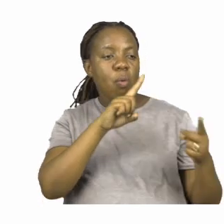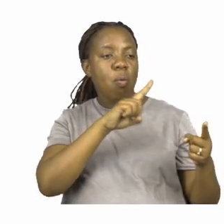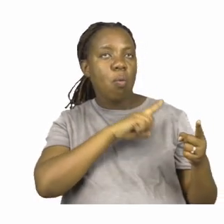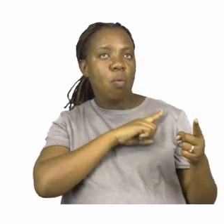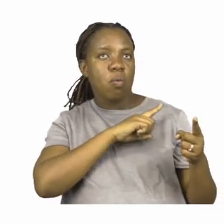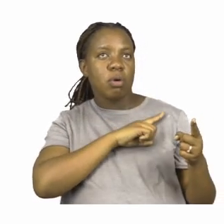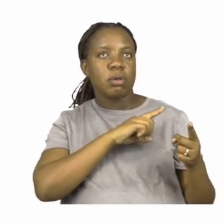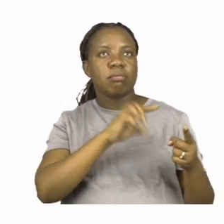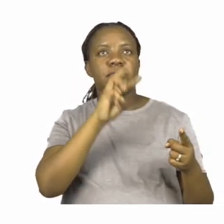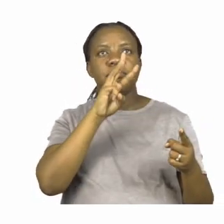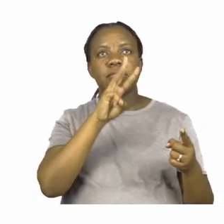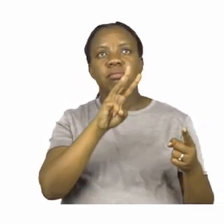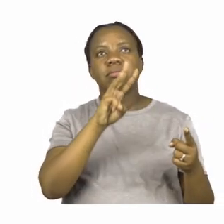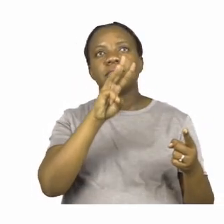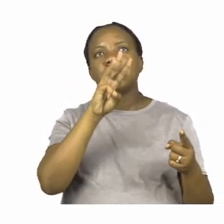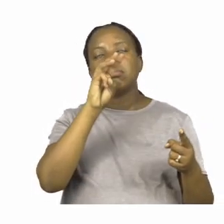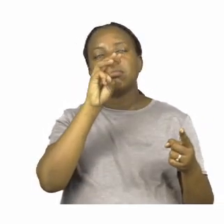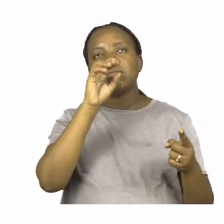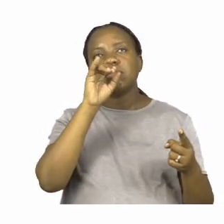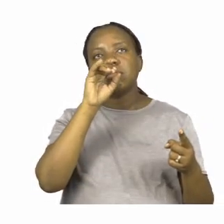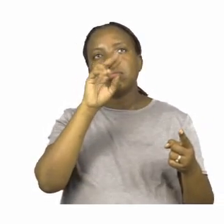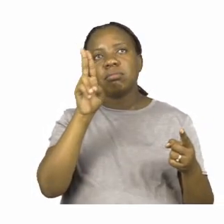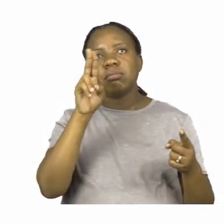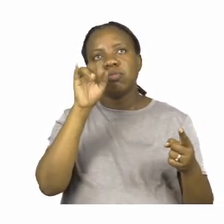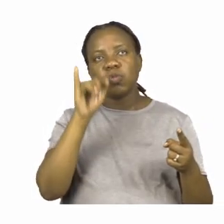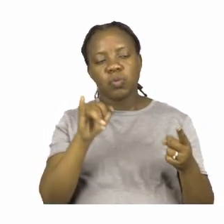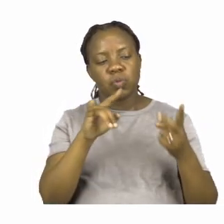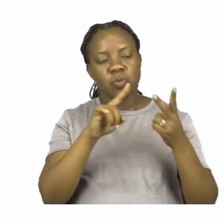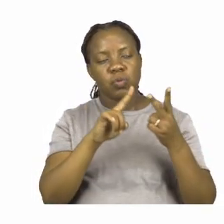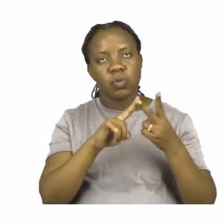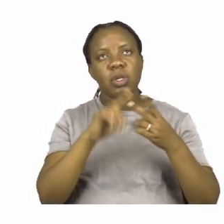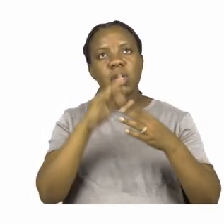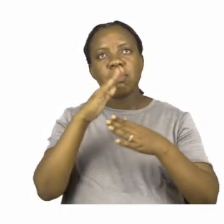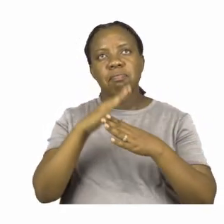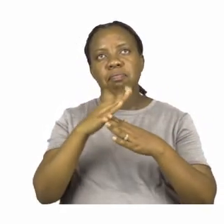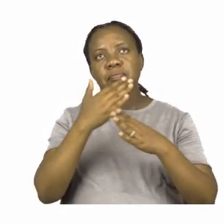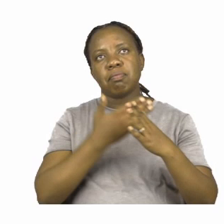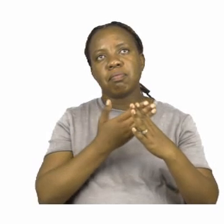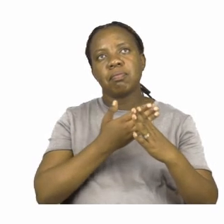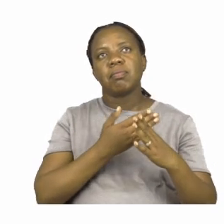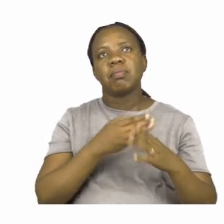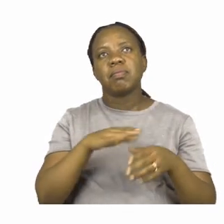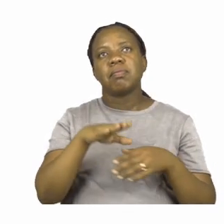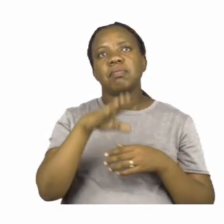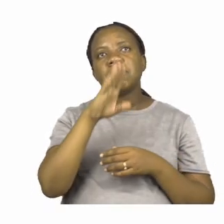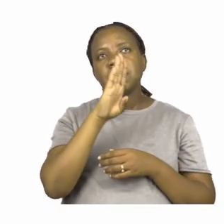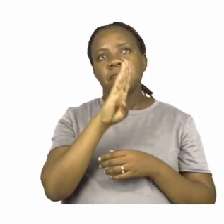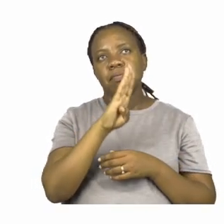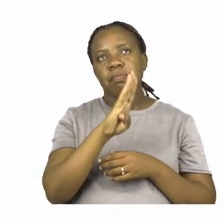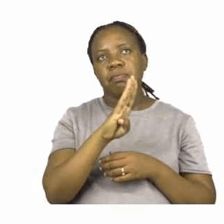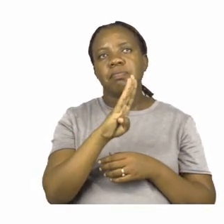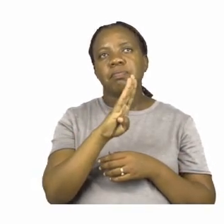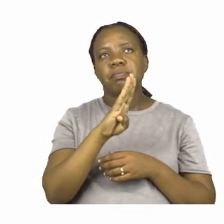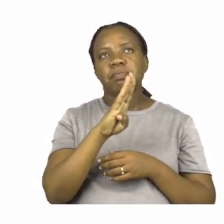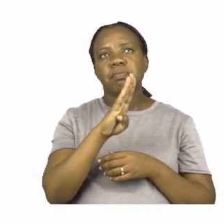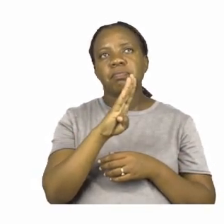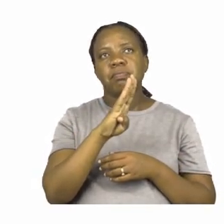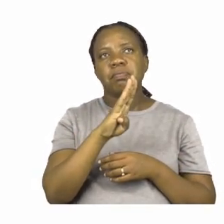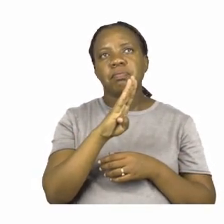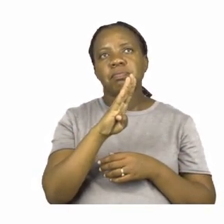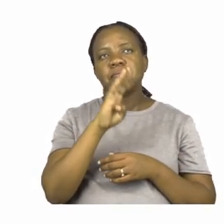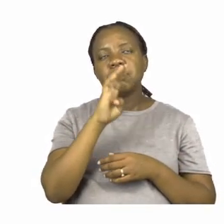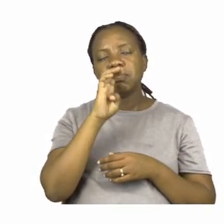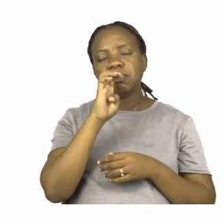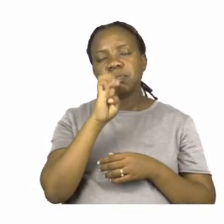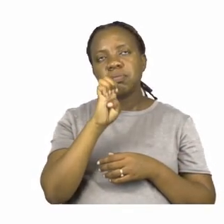look at the pictures, ask a question, and then answer by starting with